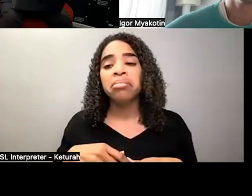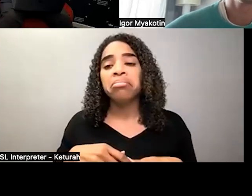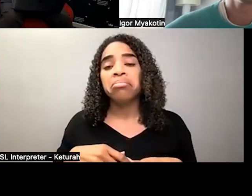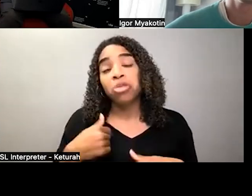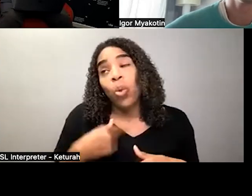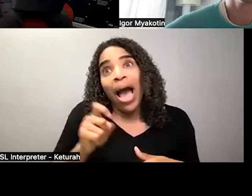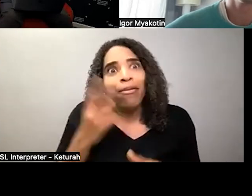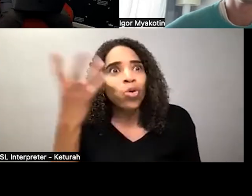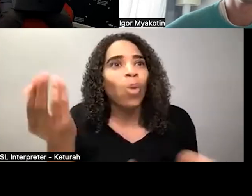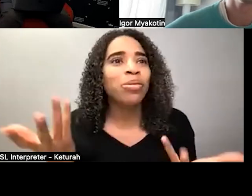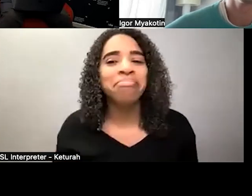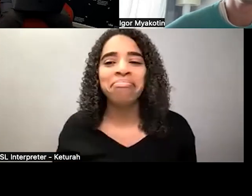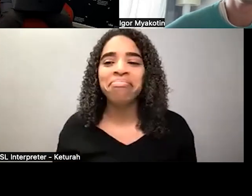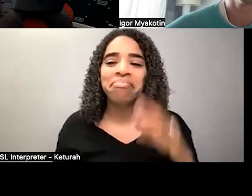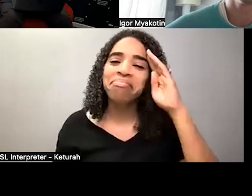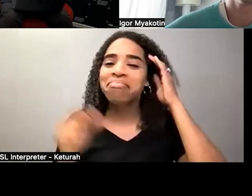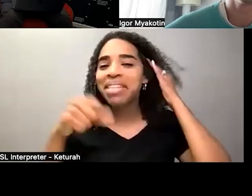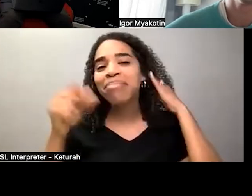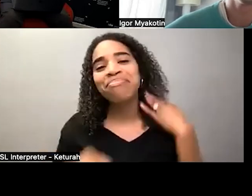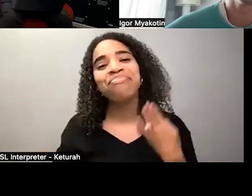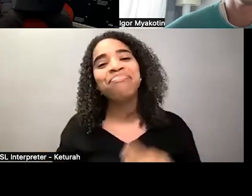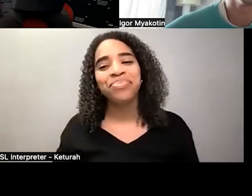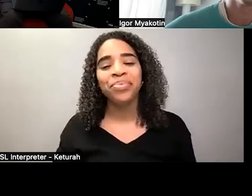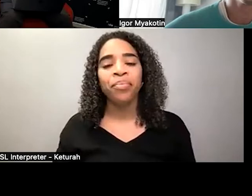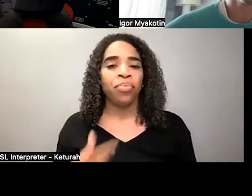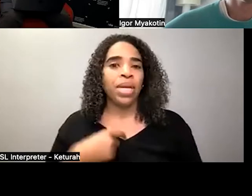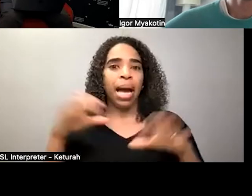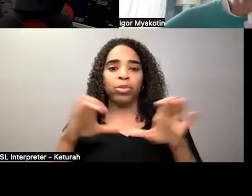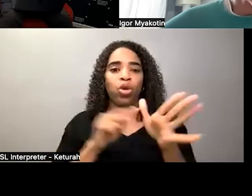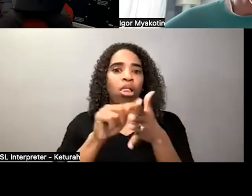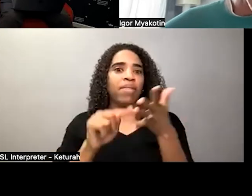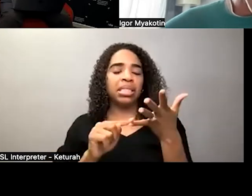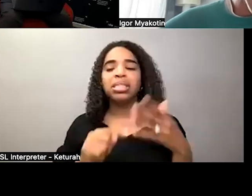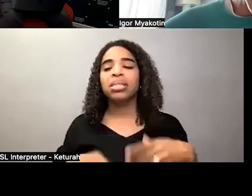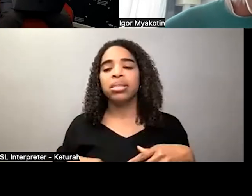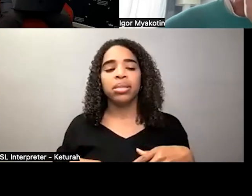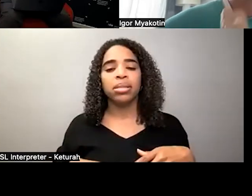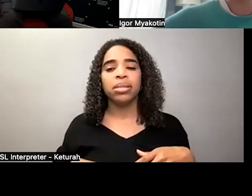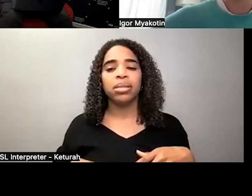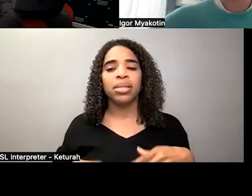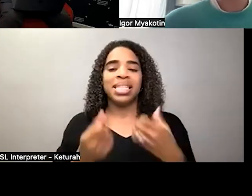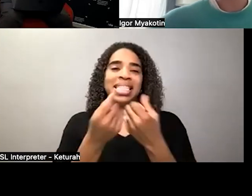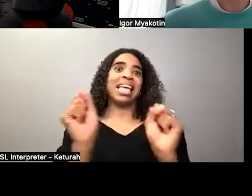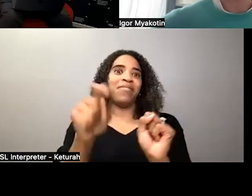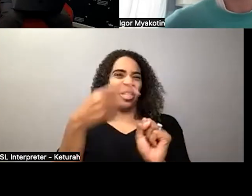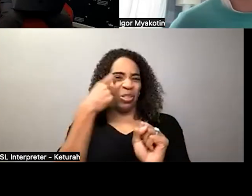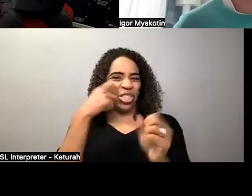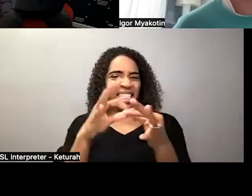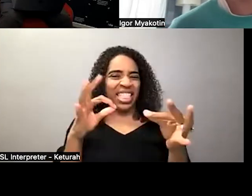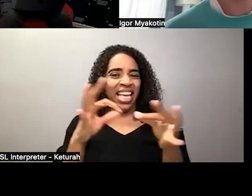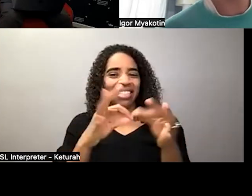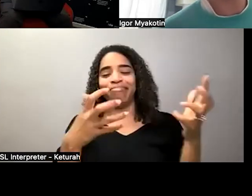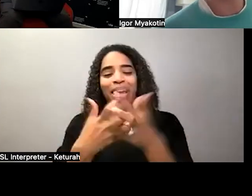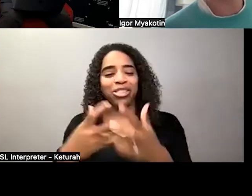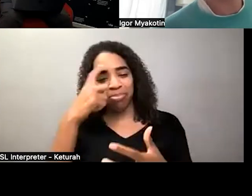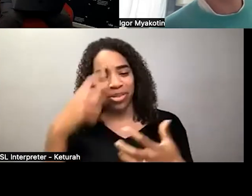there. So yeah, I'm doing all this, and yeah, safety. It's like mental health. I still